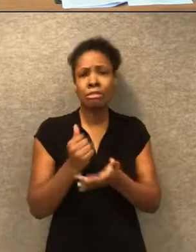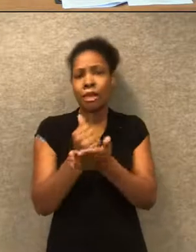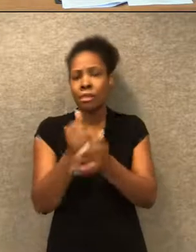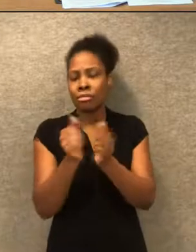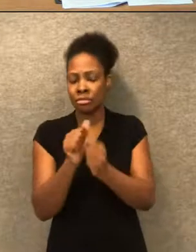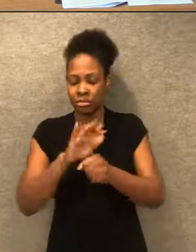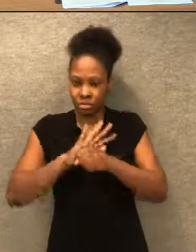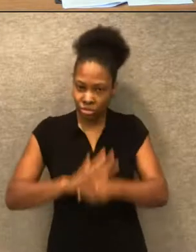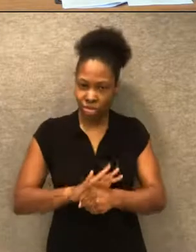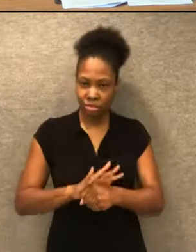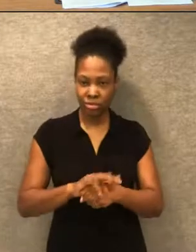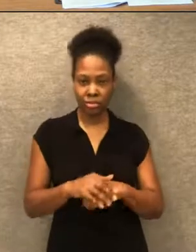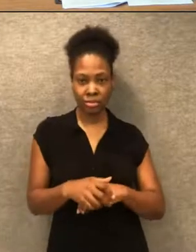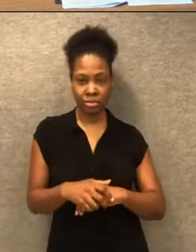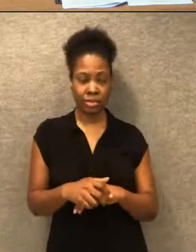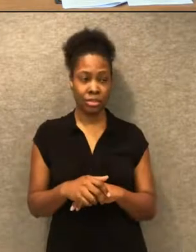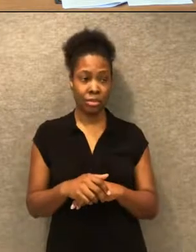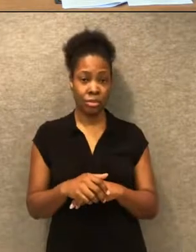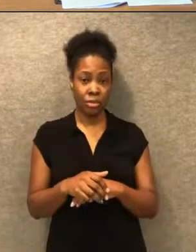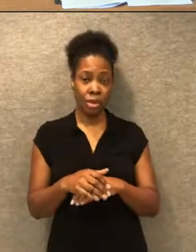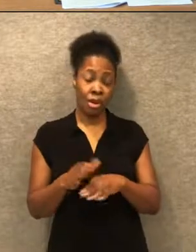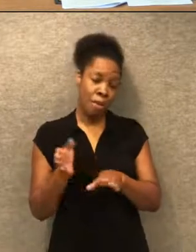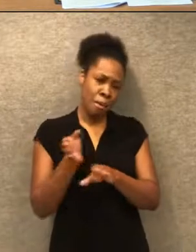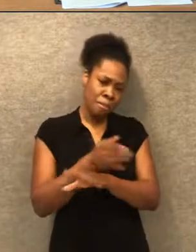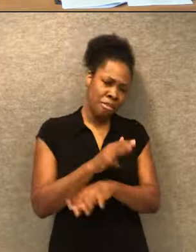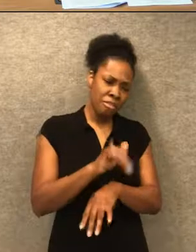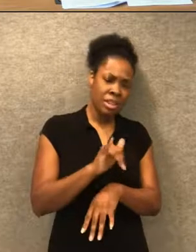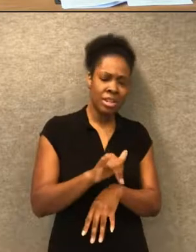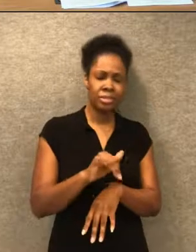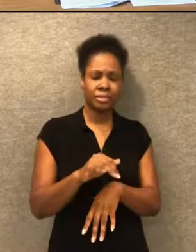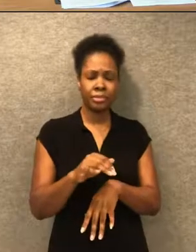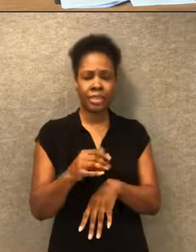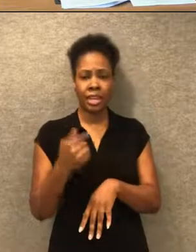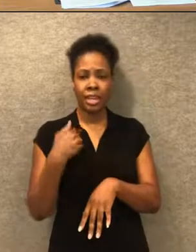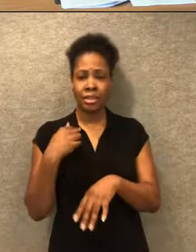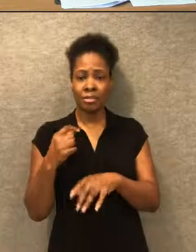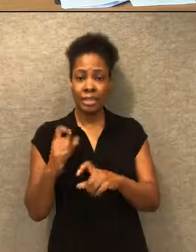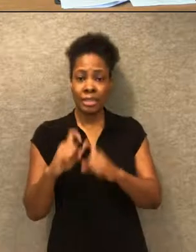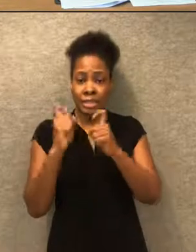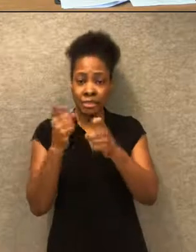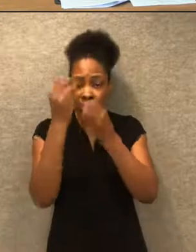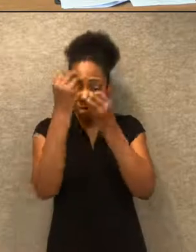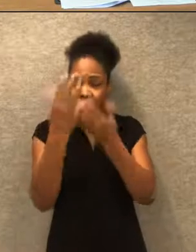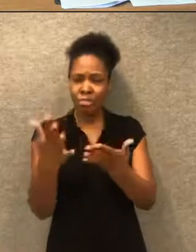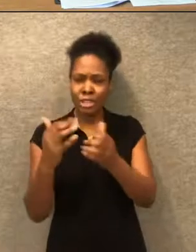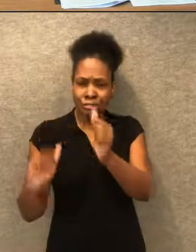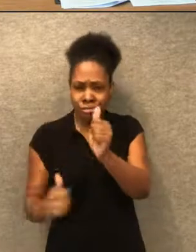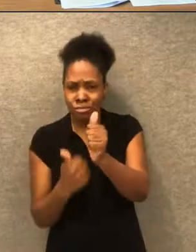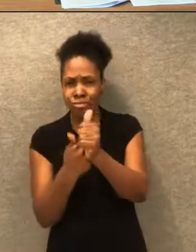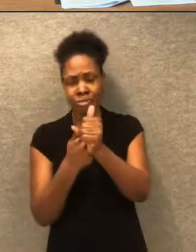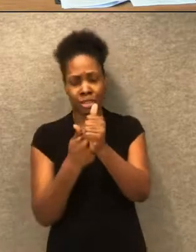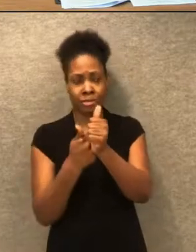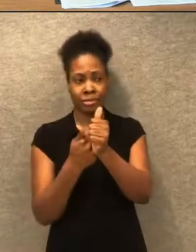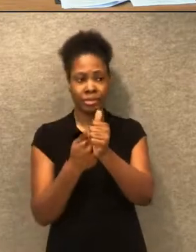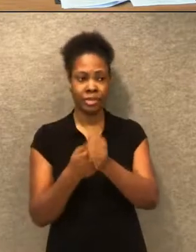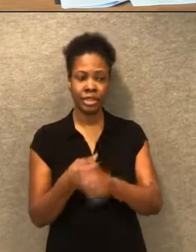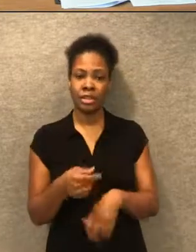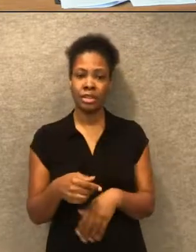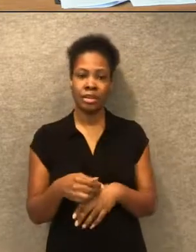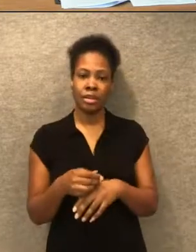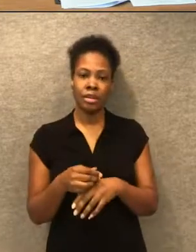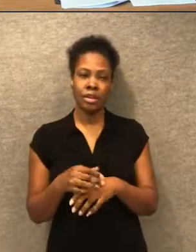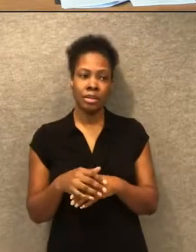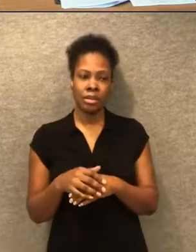before that, I'm going to give you an update, and then I'm going to allow Dr. Griffin also to give an update. But we're going to really bounce around tonight. But I really want to dig